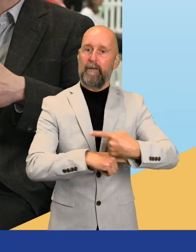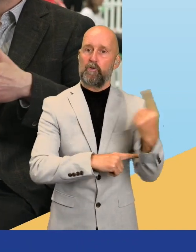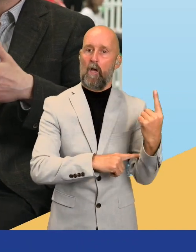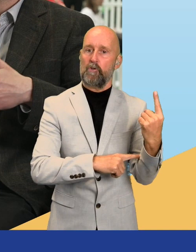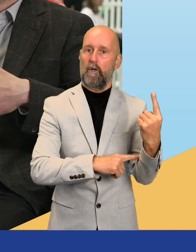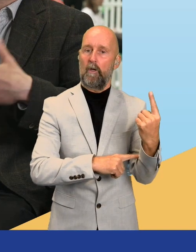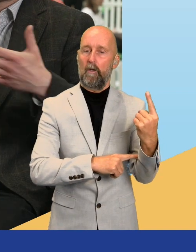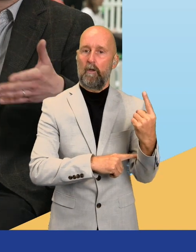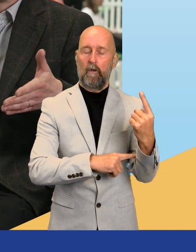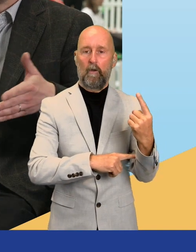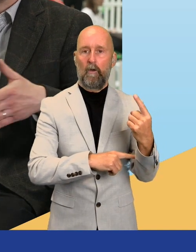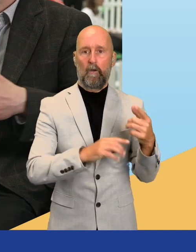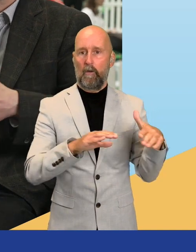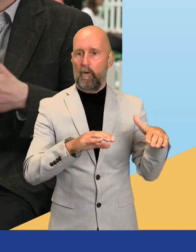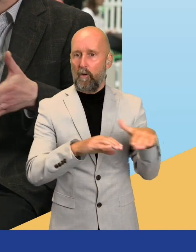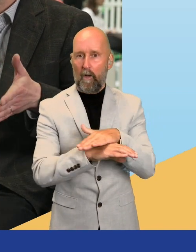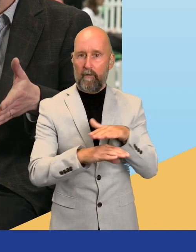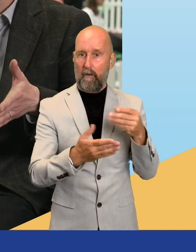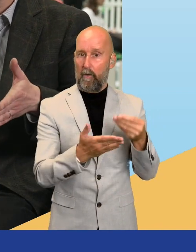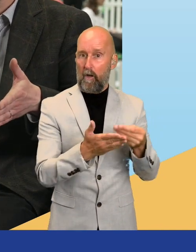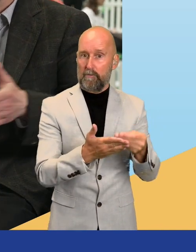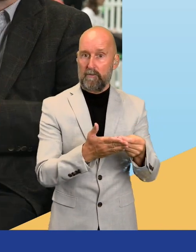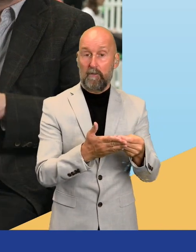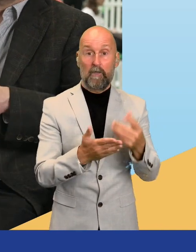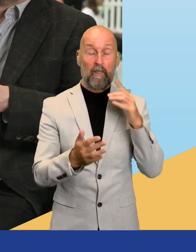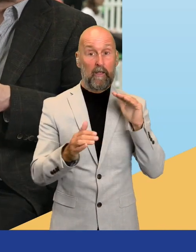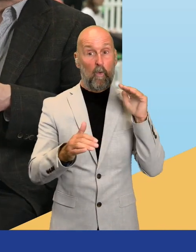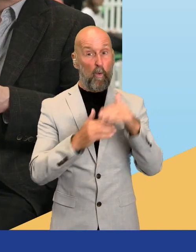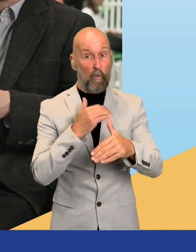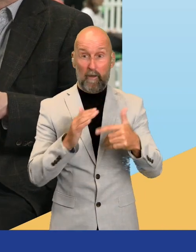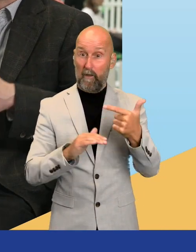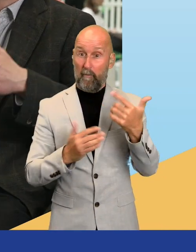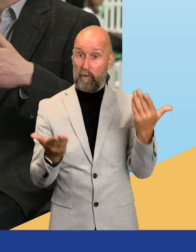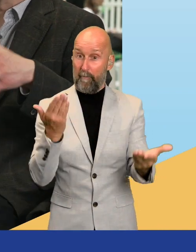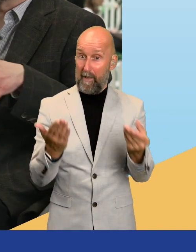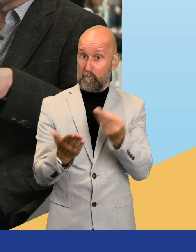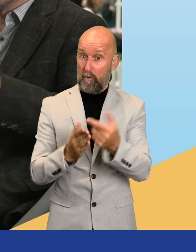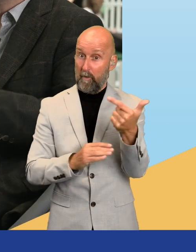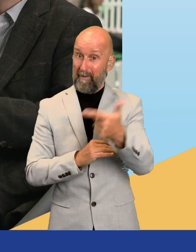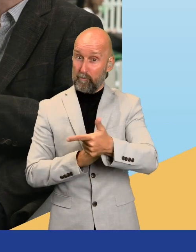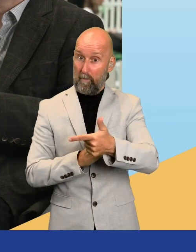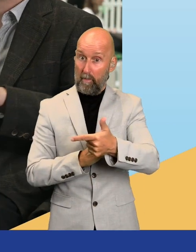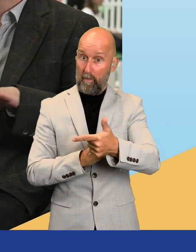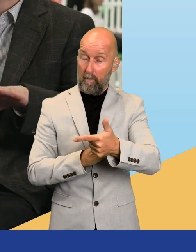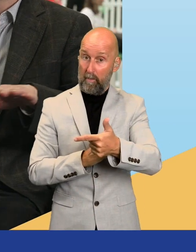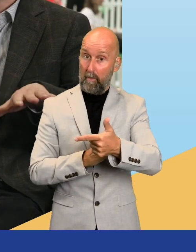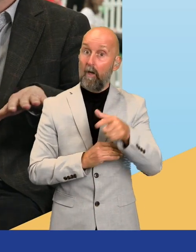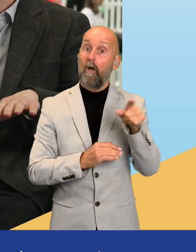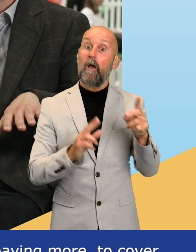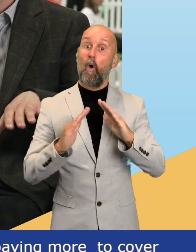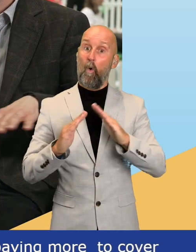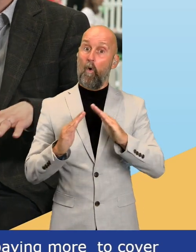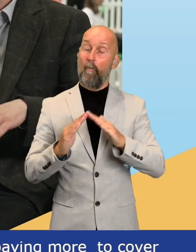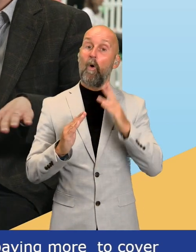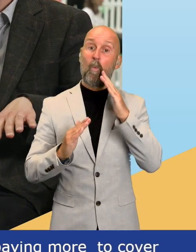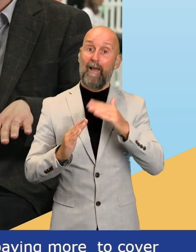you'd be paying more to cover the same mileage as you would with an equivalent petrol car. Whereas if you charge at home, it's even on the more